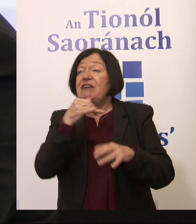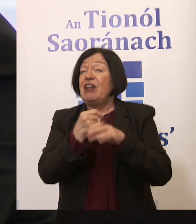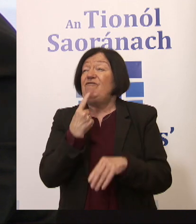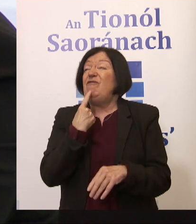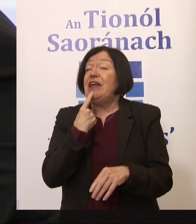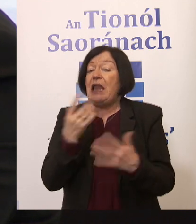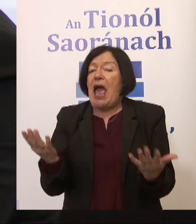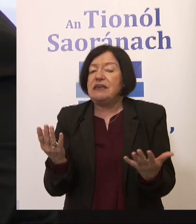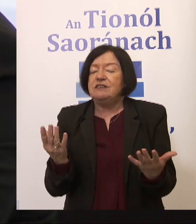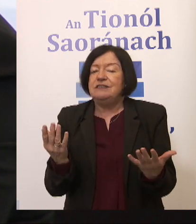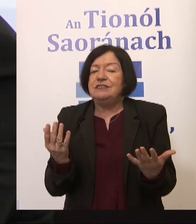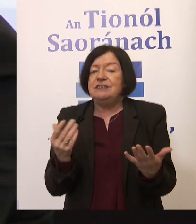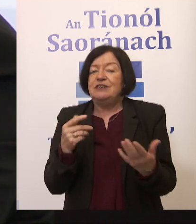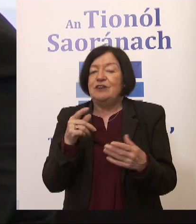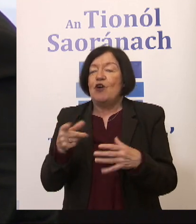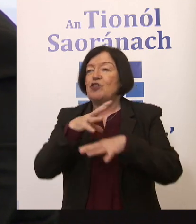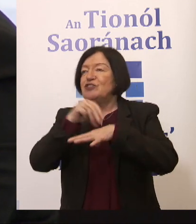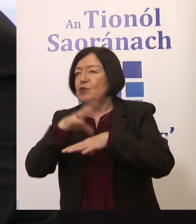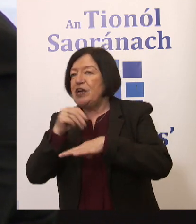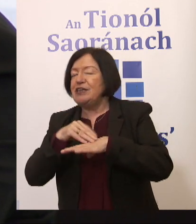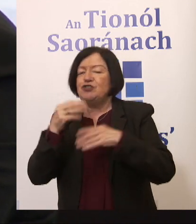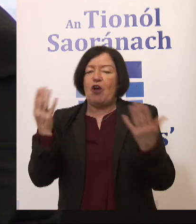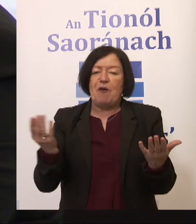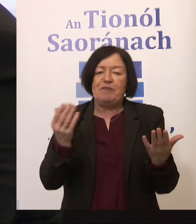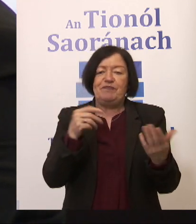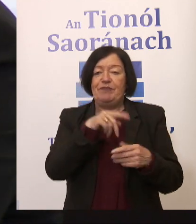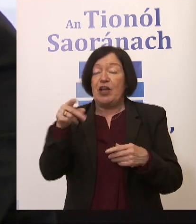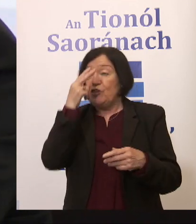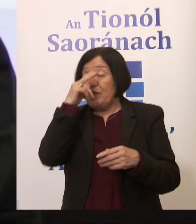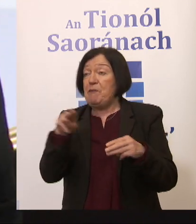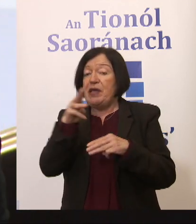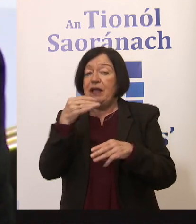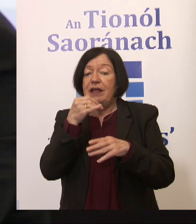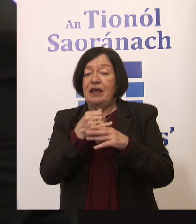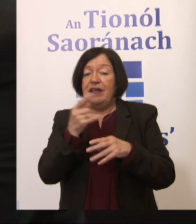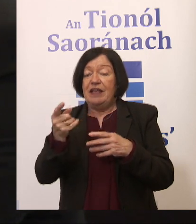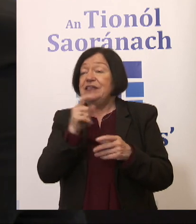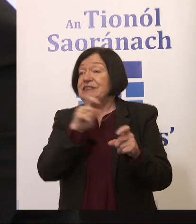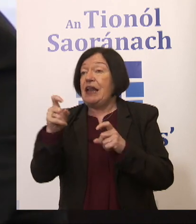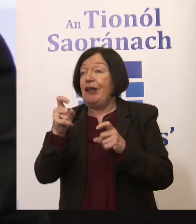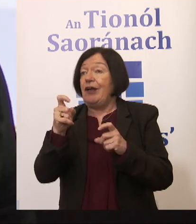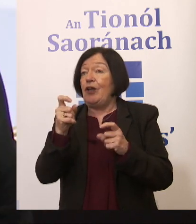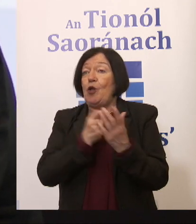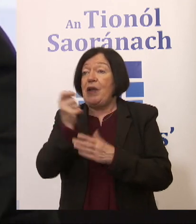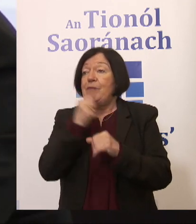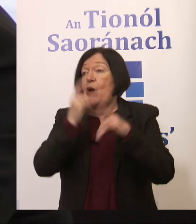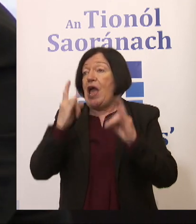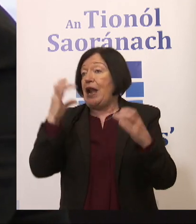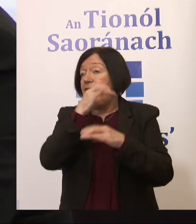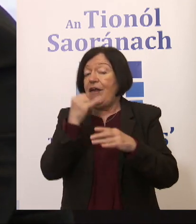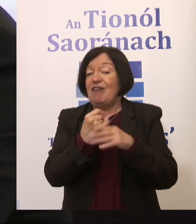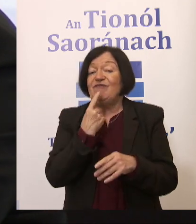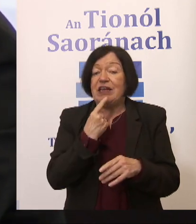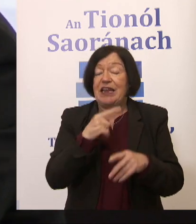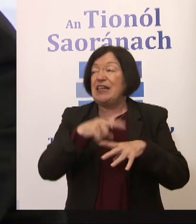you know, people talk about the Swedish or the Finnish health model. As I understand it, people give out about healthcare in Sweden, and people give out about healthcare in Finland